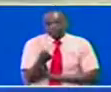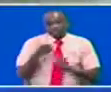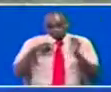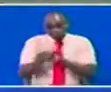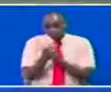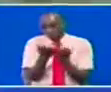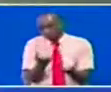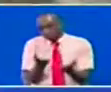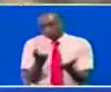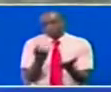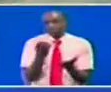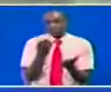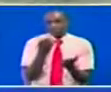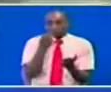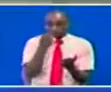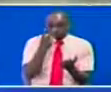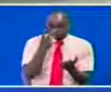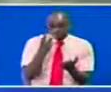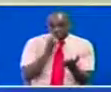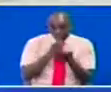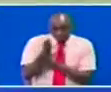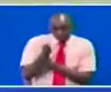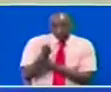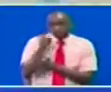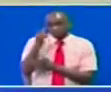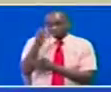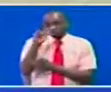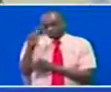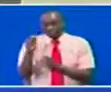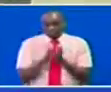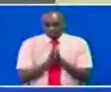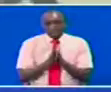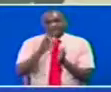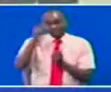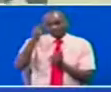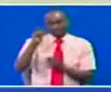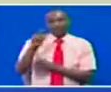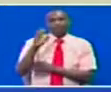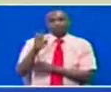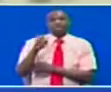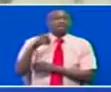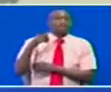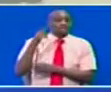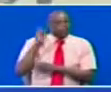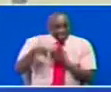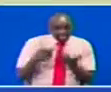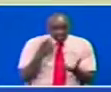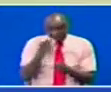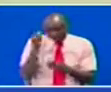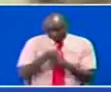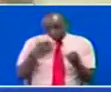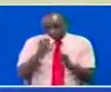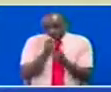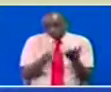the first two chukkas through Tom Colley and Rafael Nzomo. Earlier on, Royal Salute beat Gideon